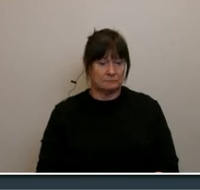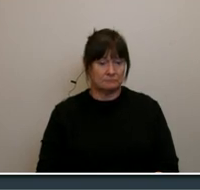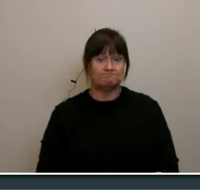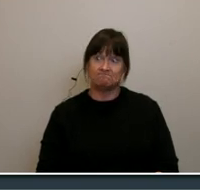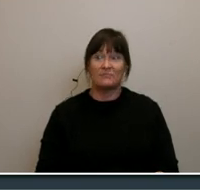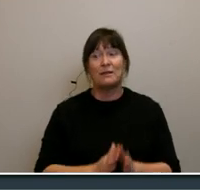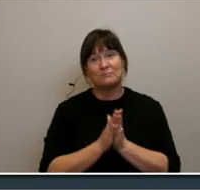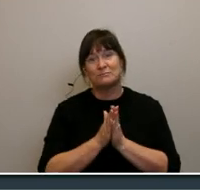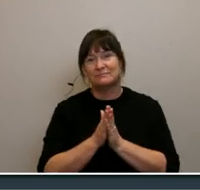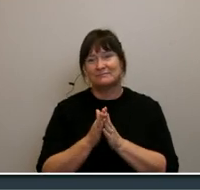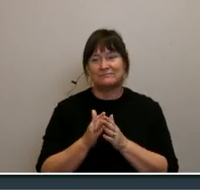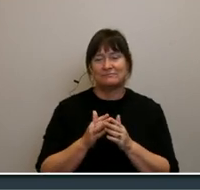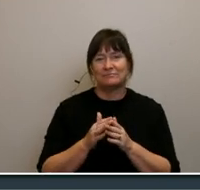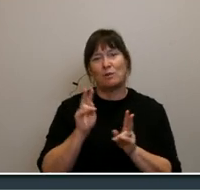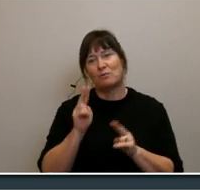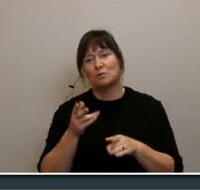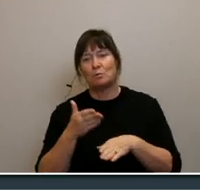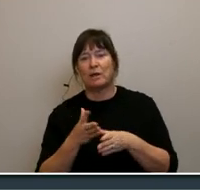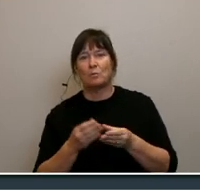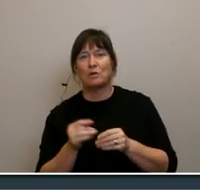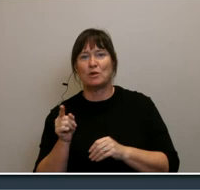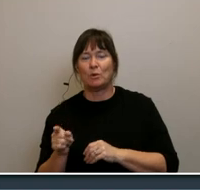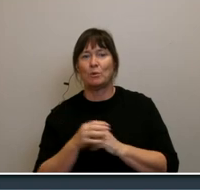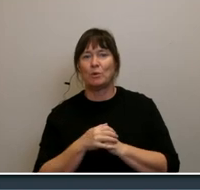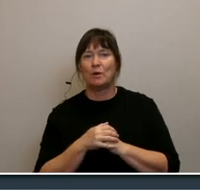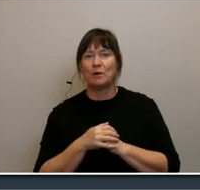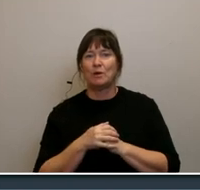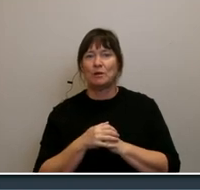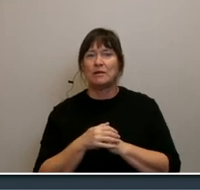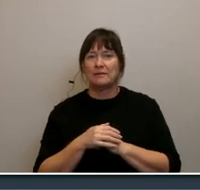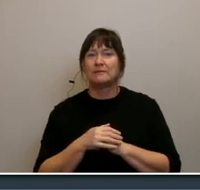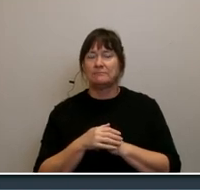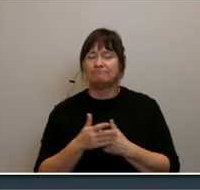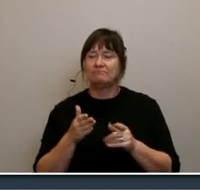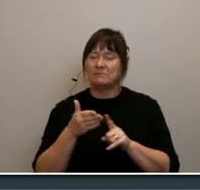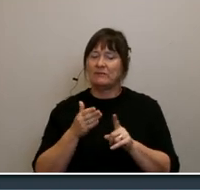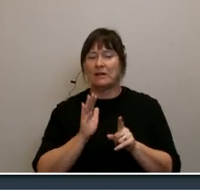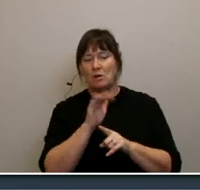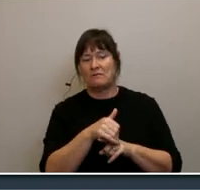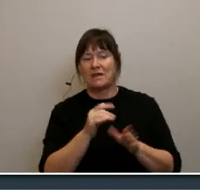We look forward to working with you as, in particular, we move forward with the Ahuriri Regional Park.